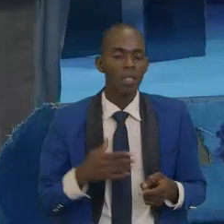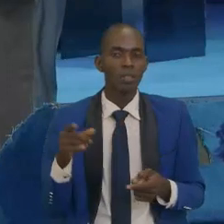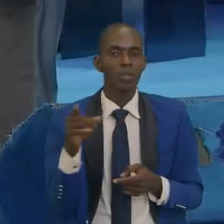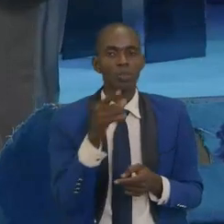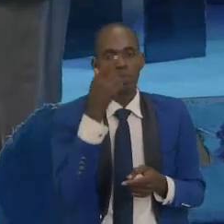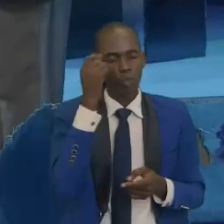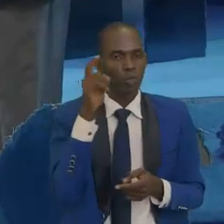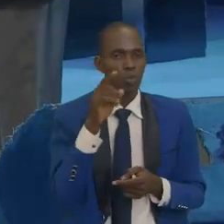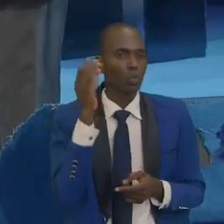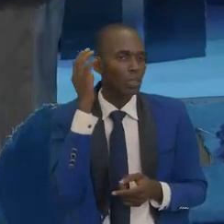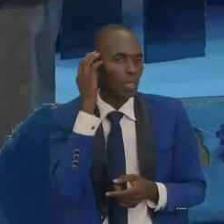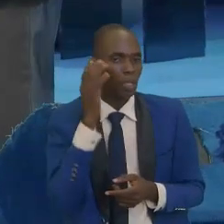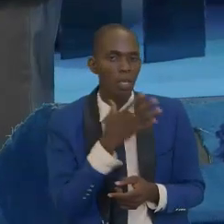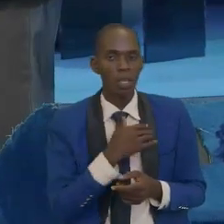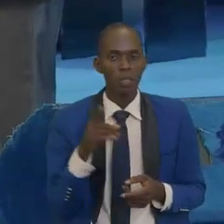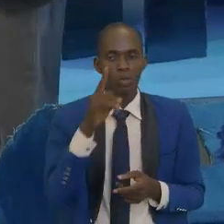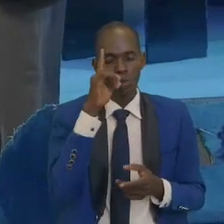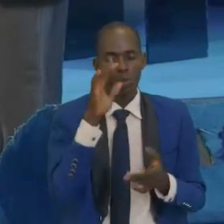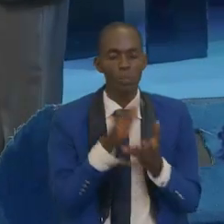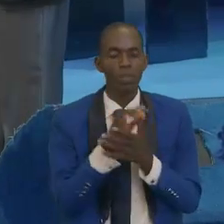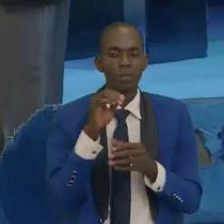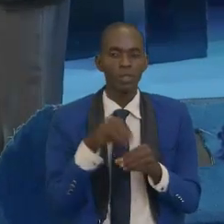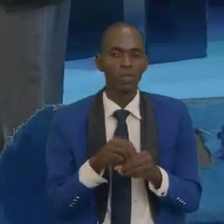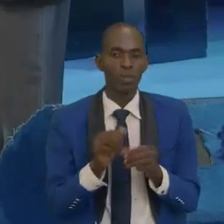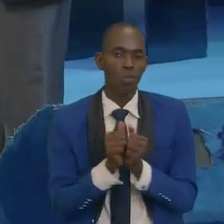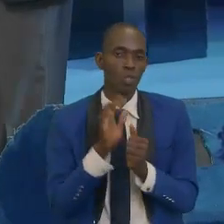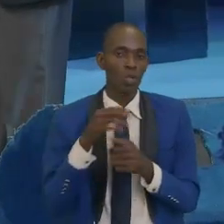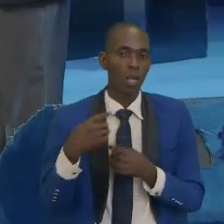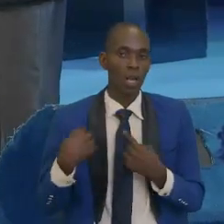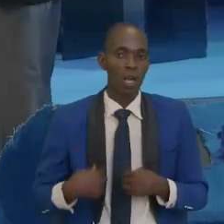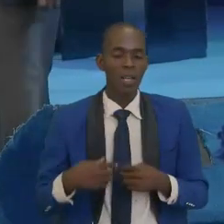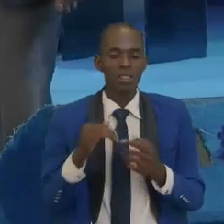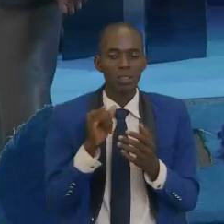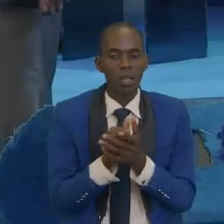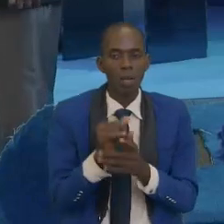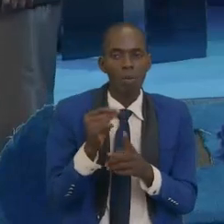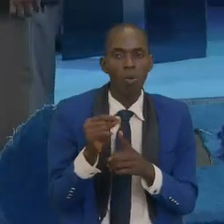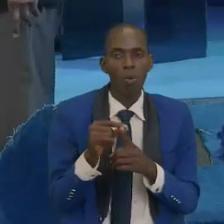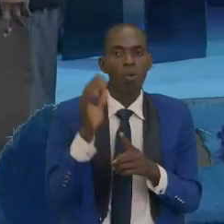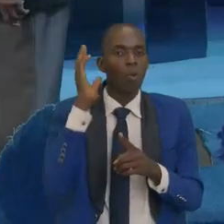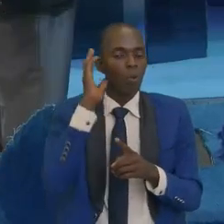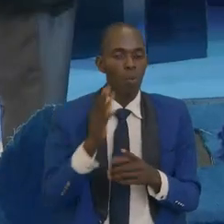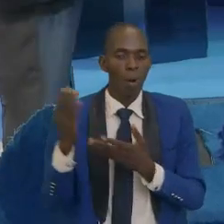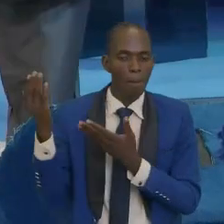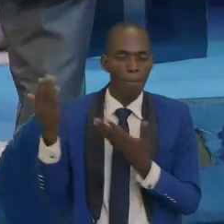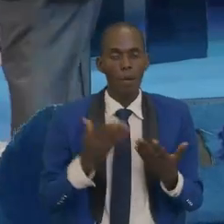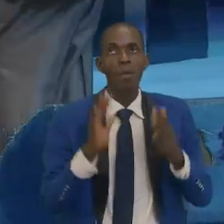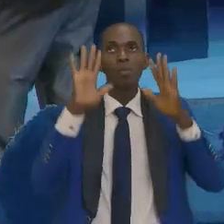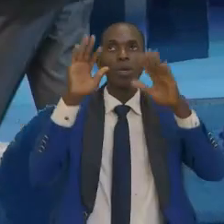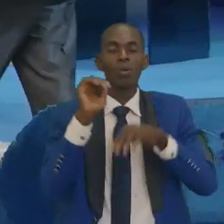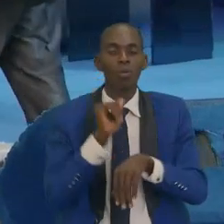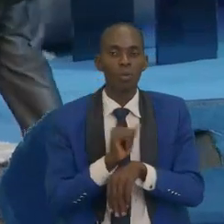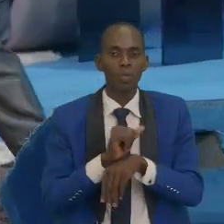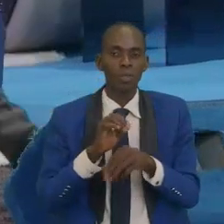and you believe with your heart, that message will bear miracle fruit in your life.